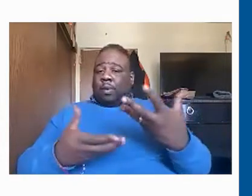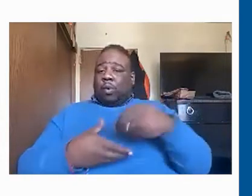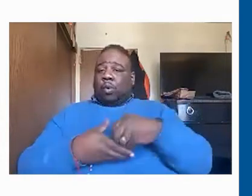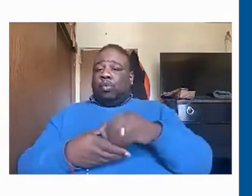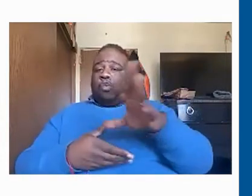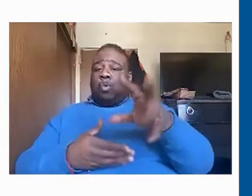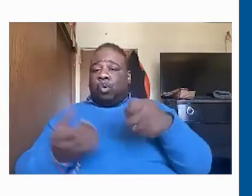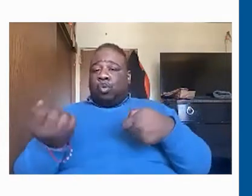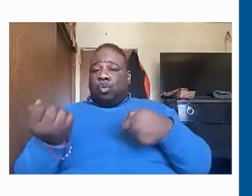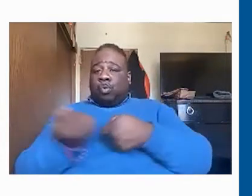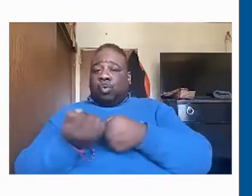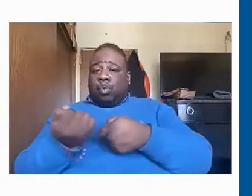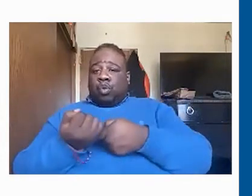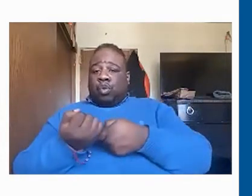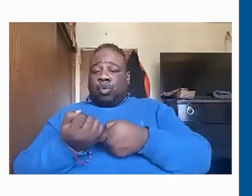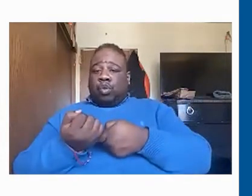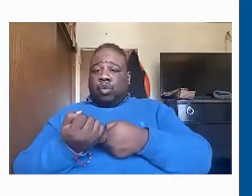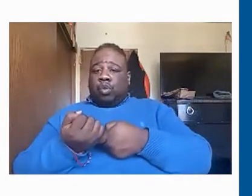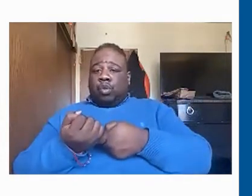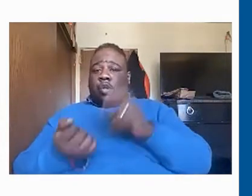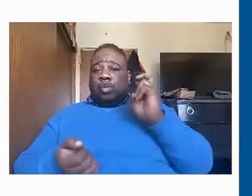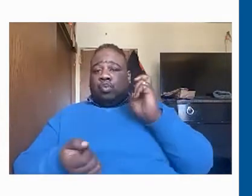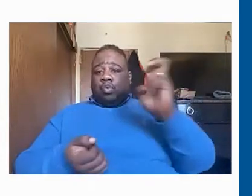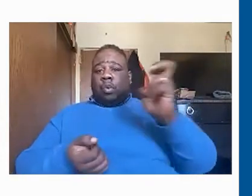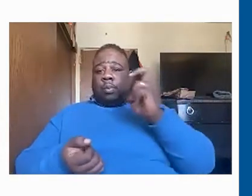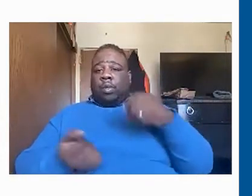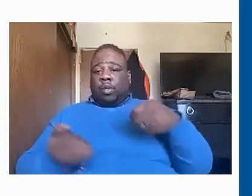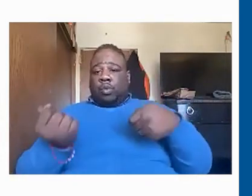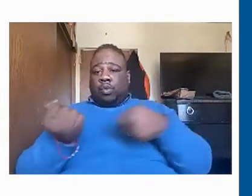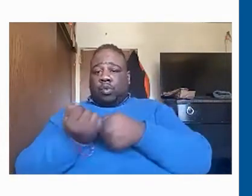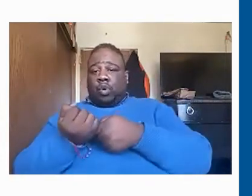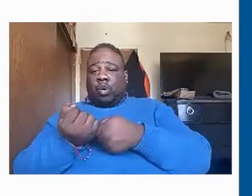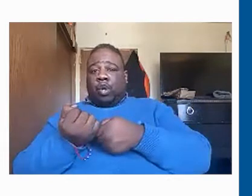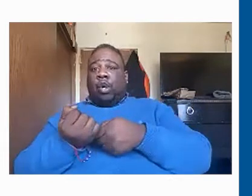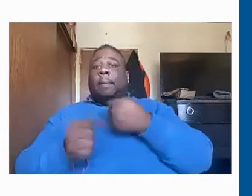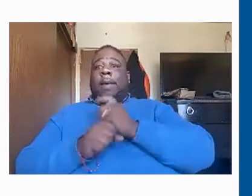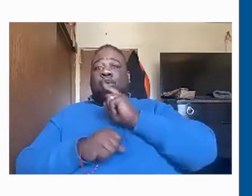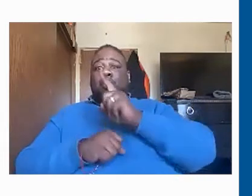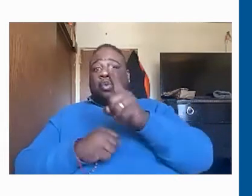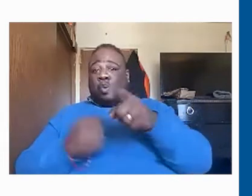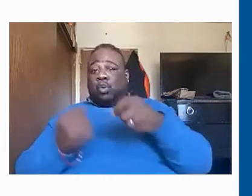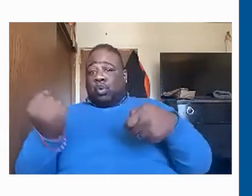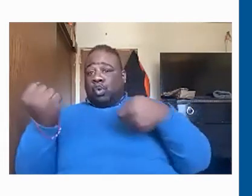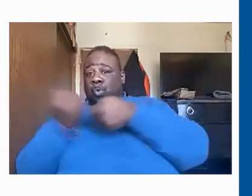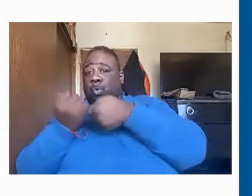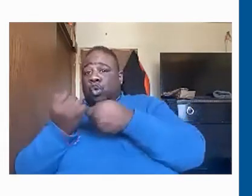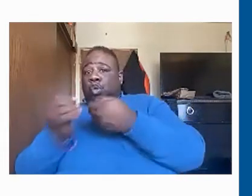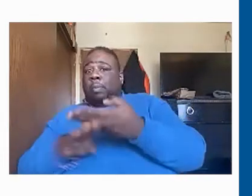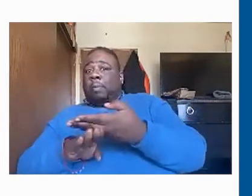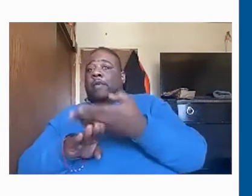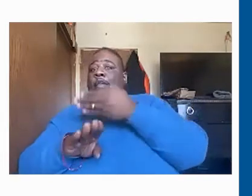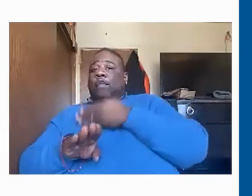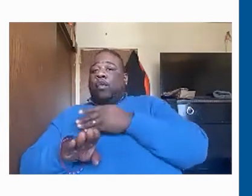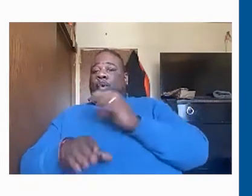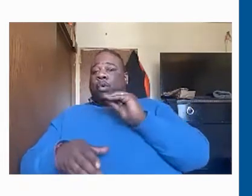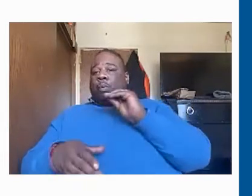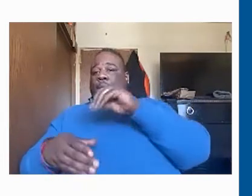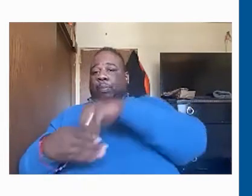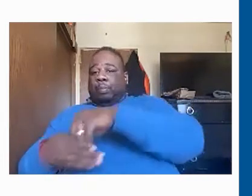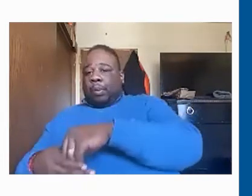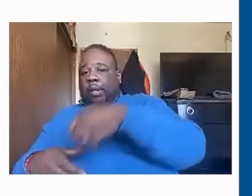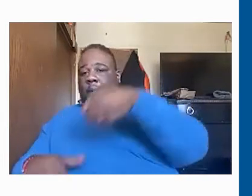which I sometimes forget to do. So you want to charge the portable phone charger and then have that in your go bag in case if there is a power outage